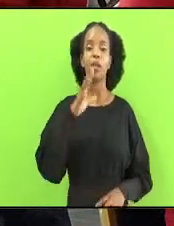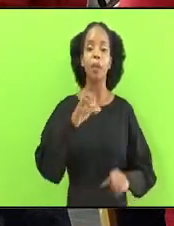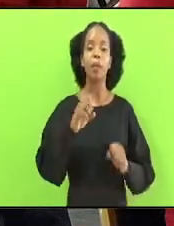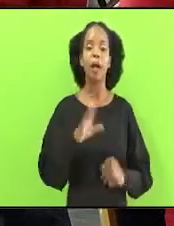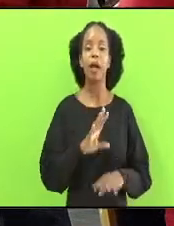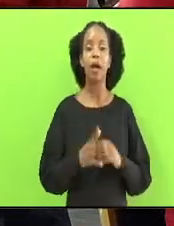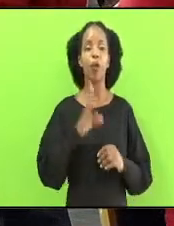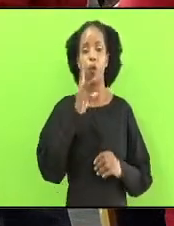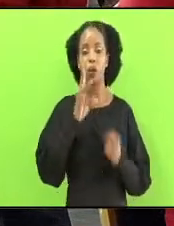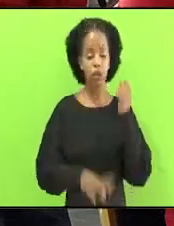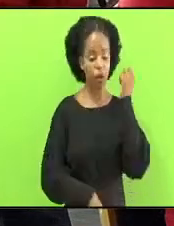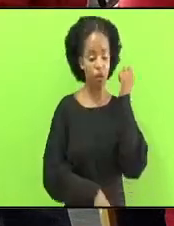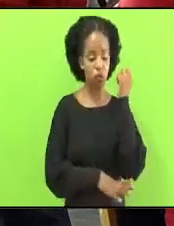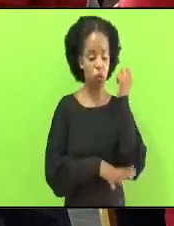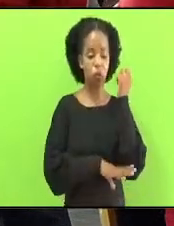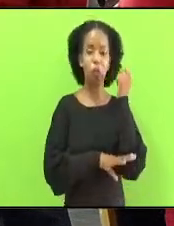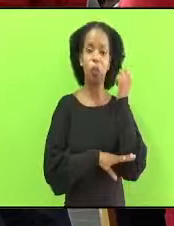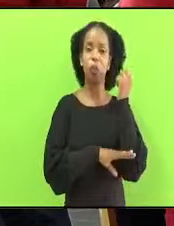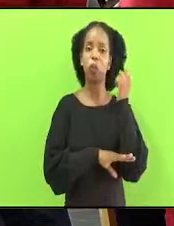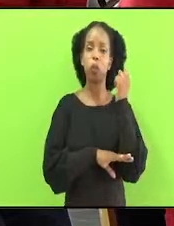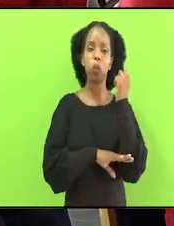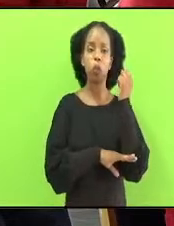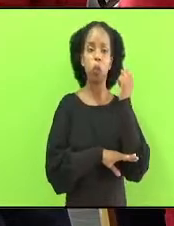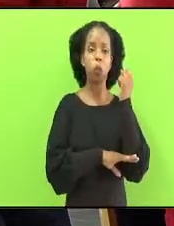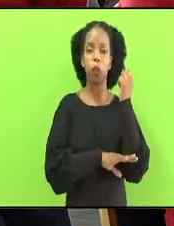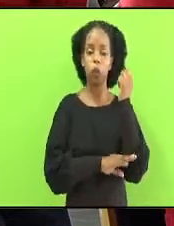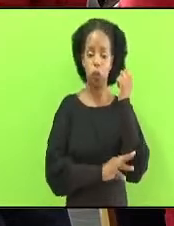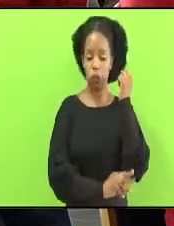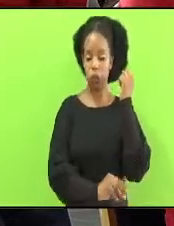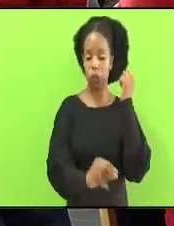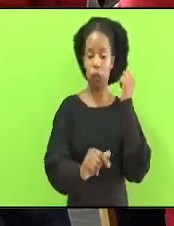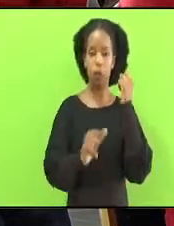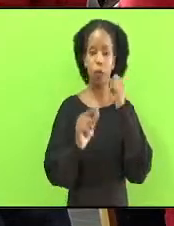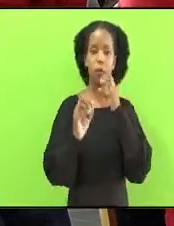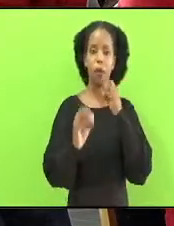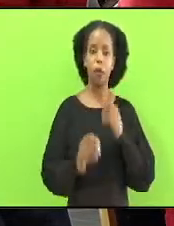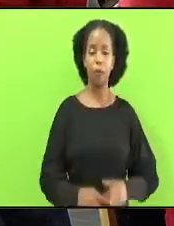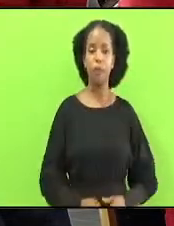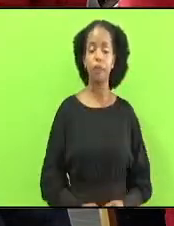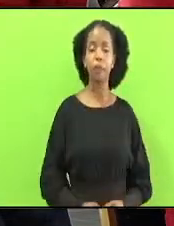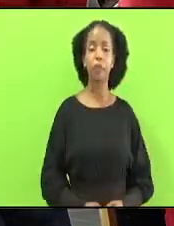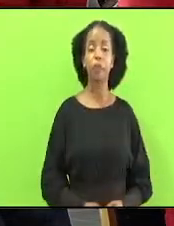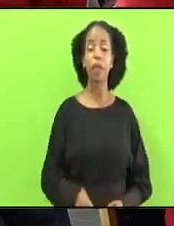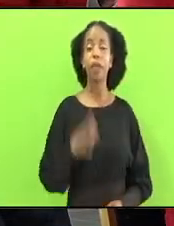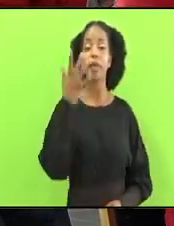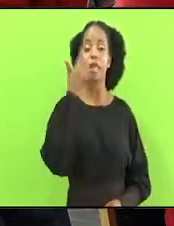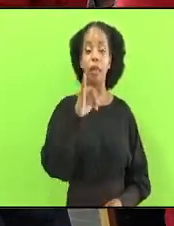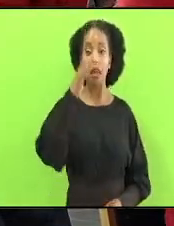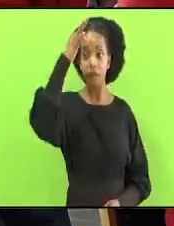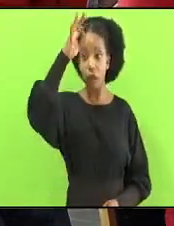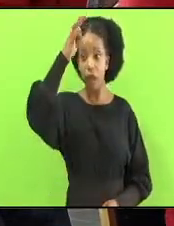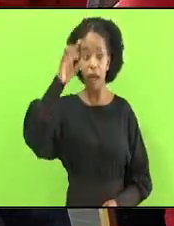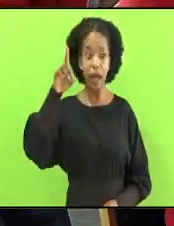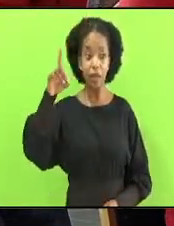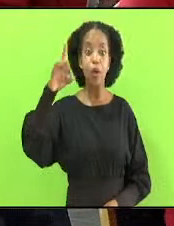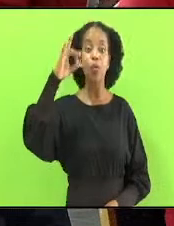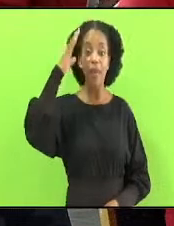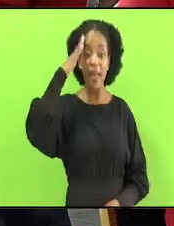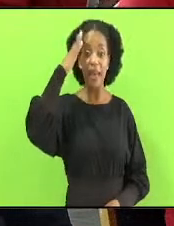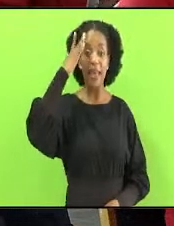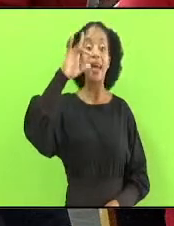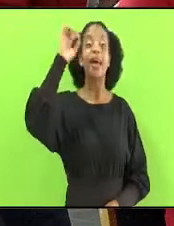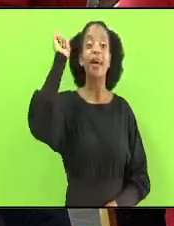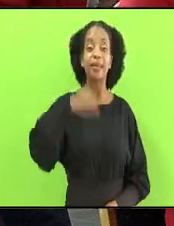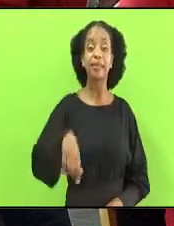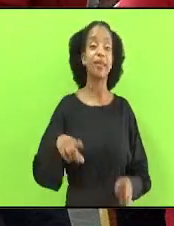itse e be e sa tse kgato go ra gore ya re faila. If the government knew about this and did not